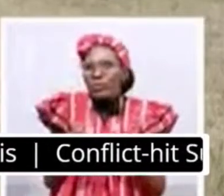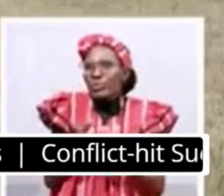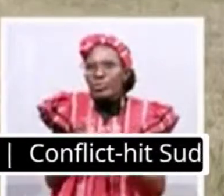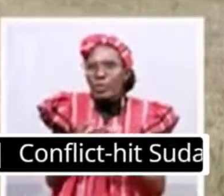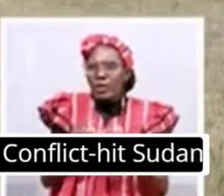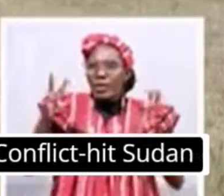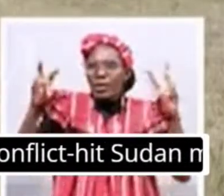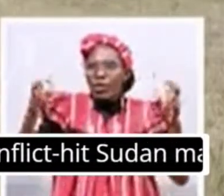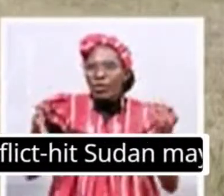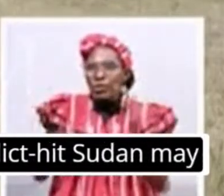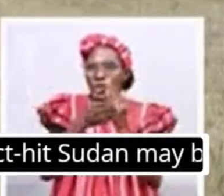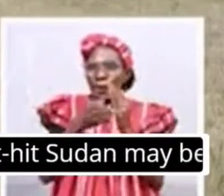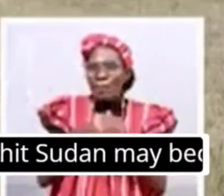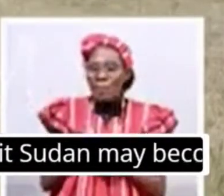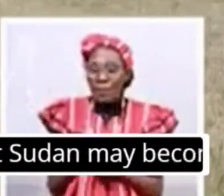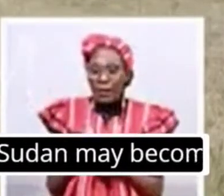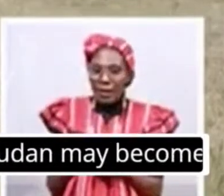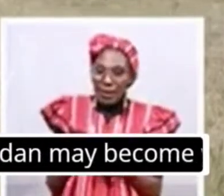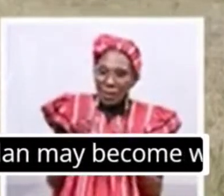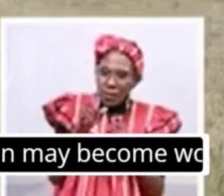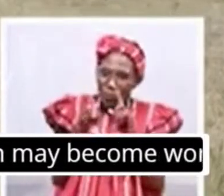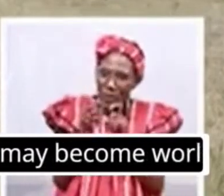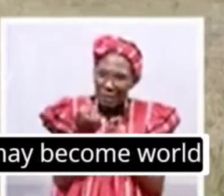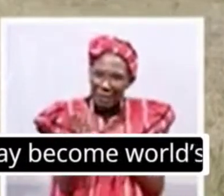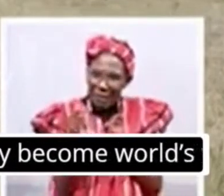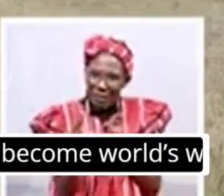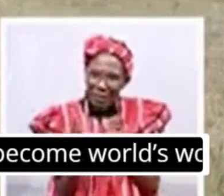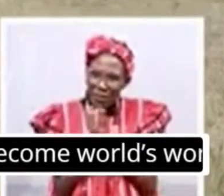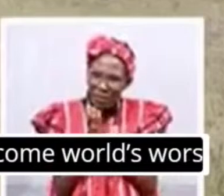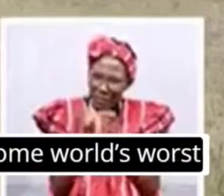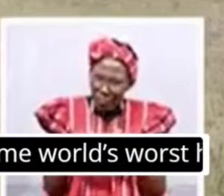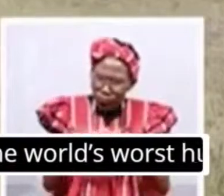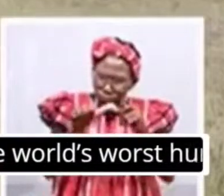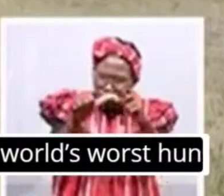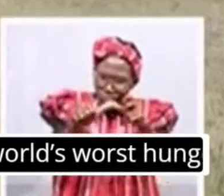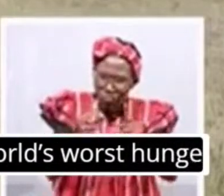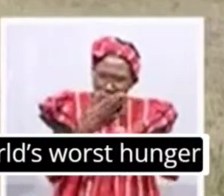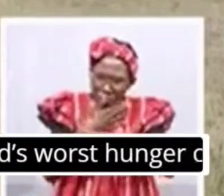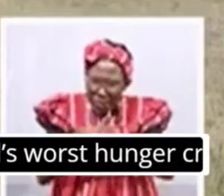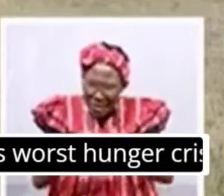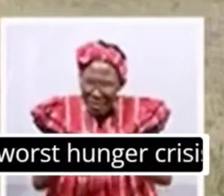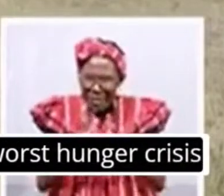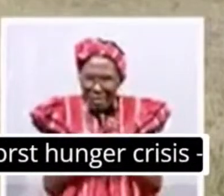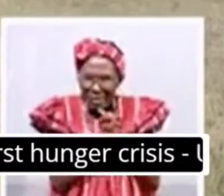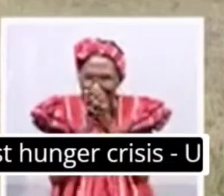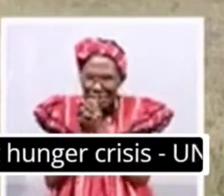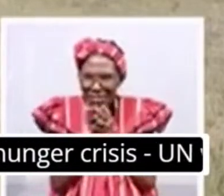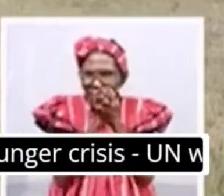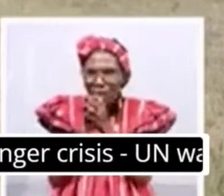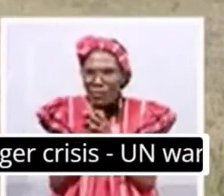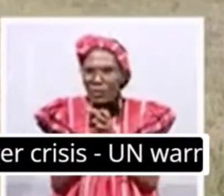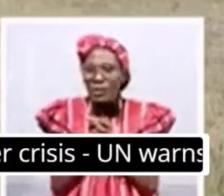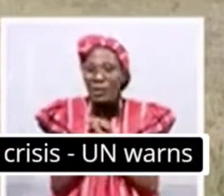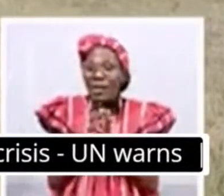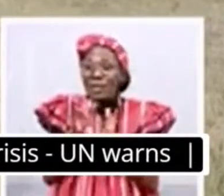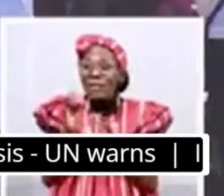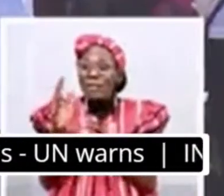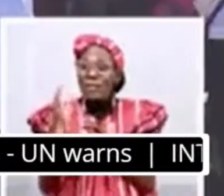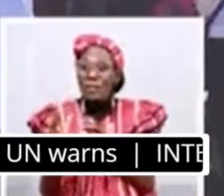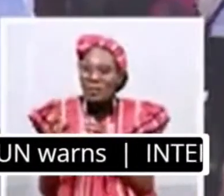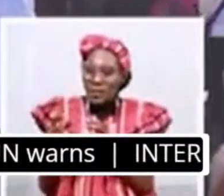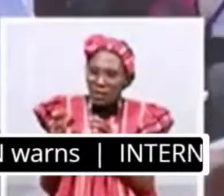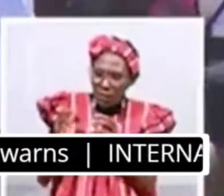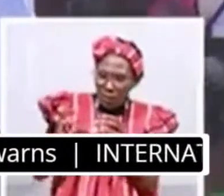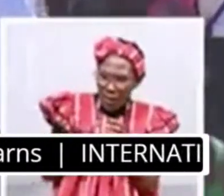emphasize peace, unity, and harmony. Those who are planning to disturb peace, unity,